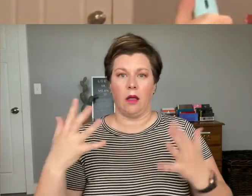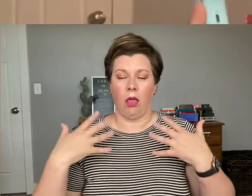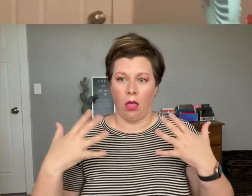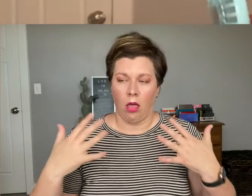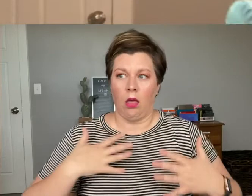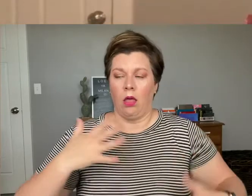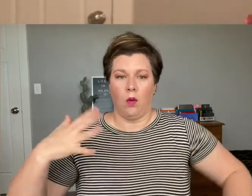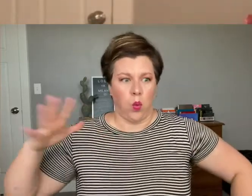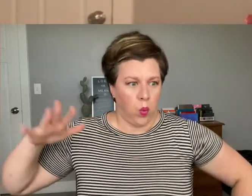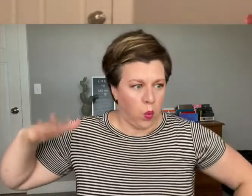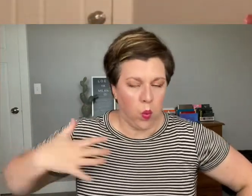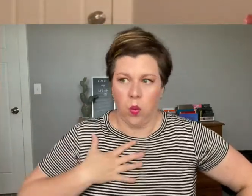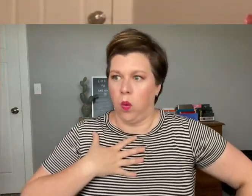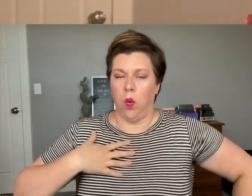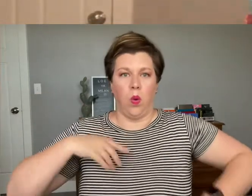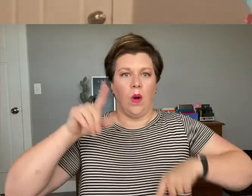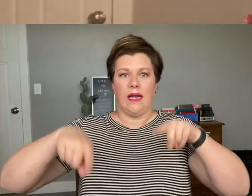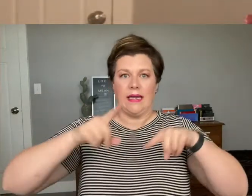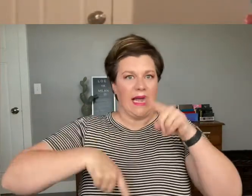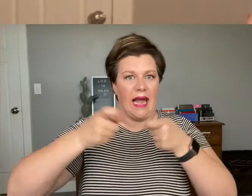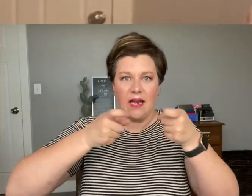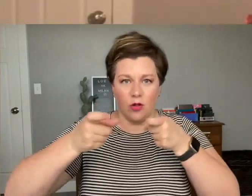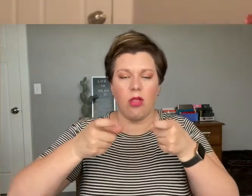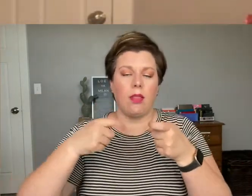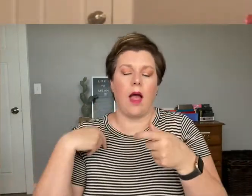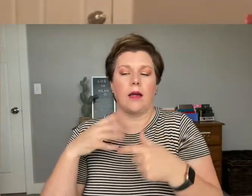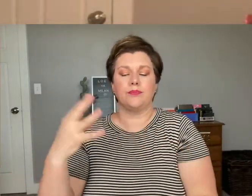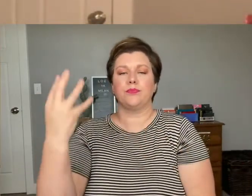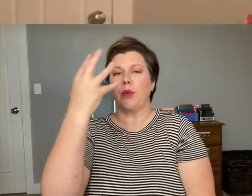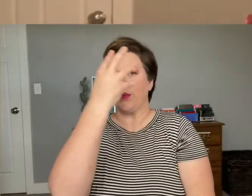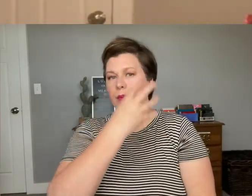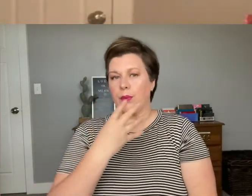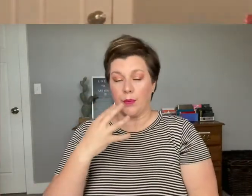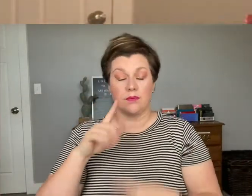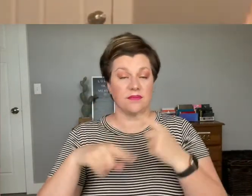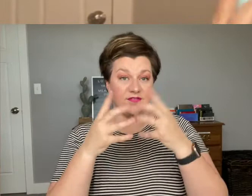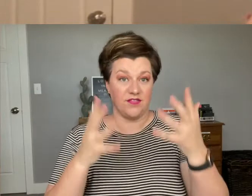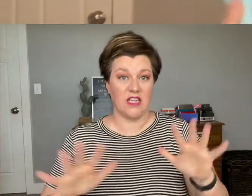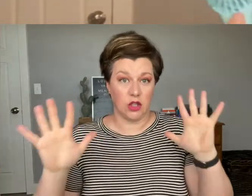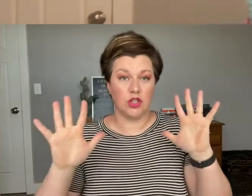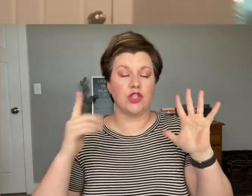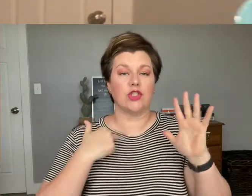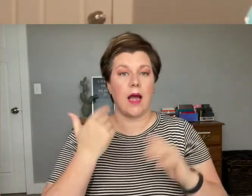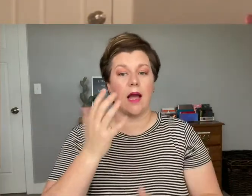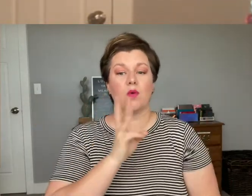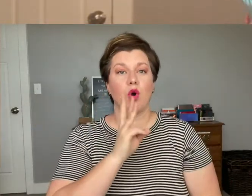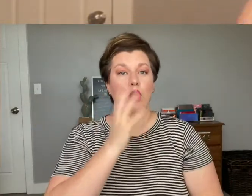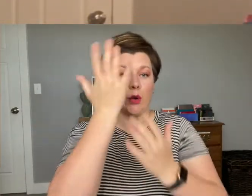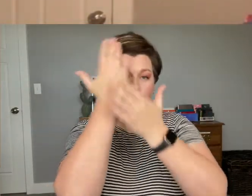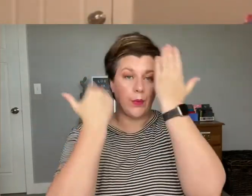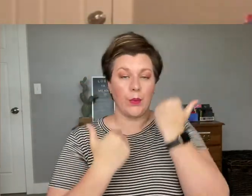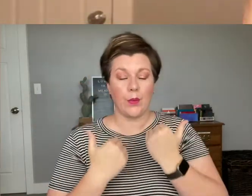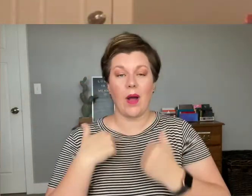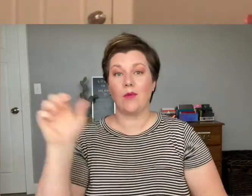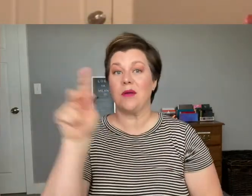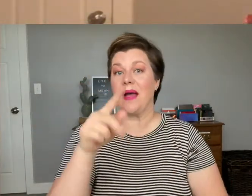gets a little bit intense to kind of cool that intensity down. And then when it is all done, I will